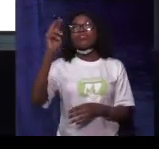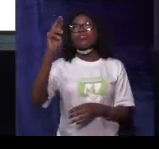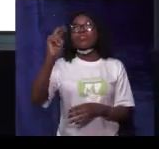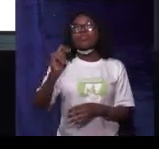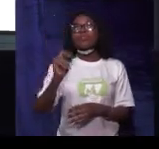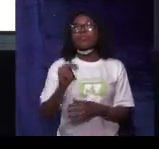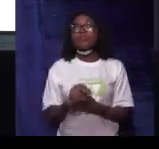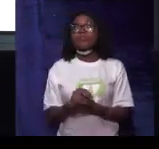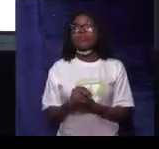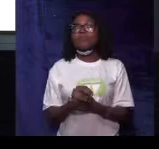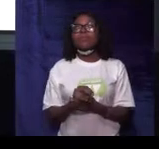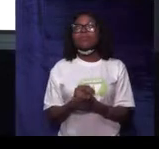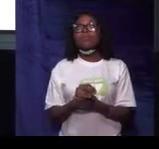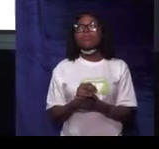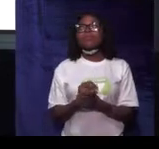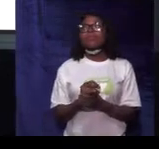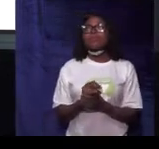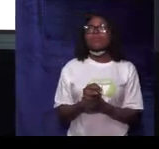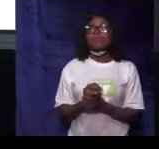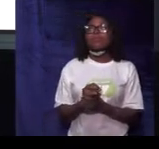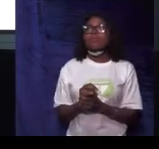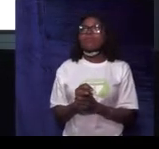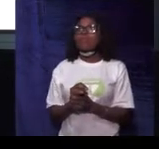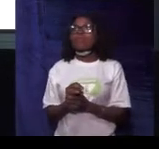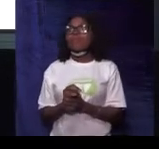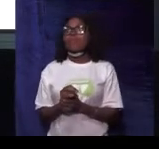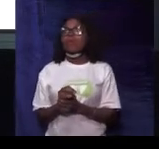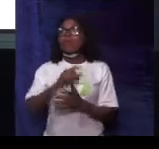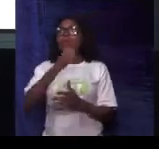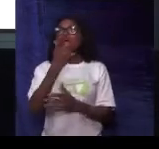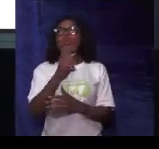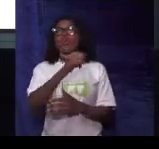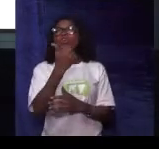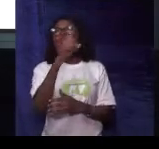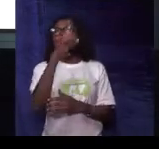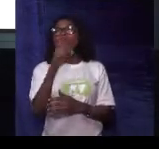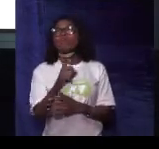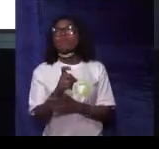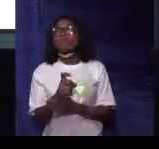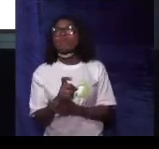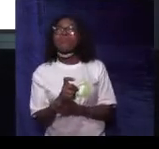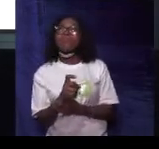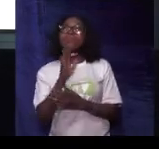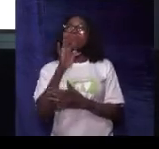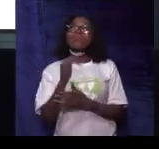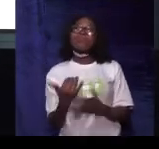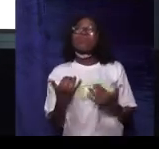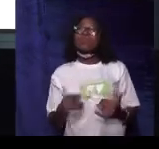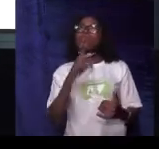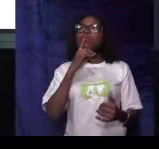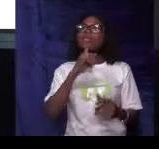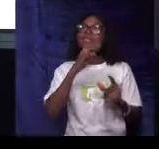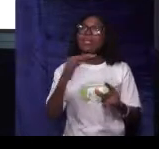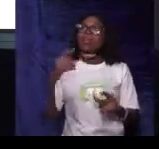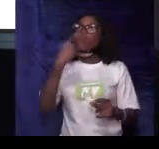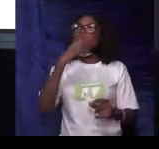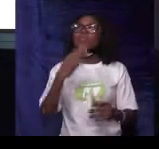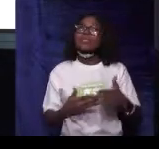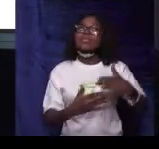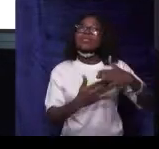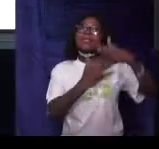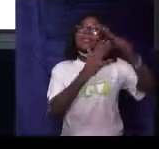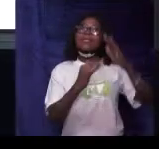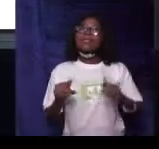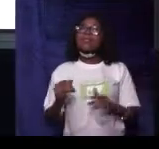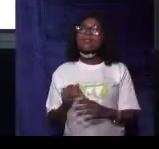friction. Friction is a force that opposes movement between two surfaces. Moving on to the next question. Now, by now you are seeing who is